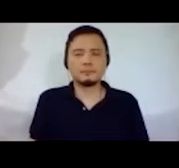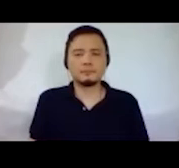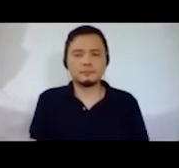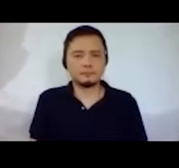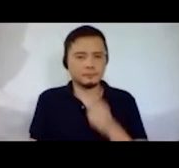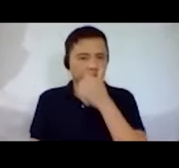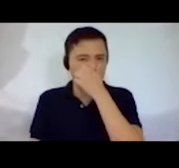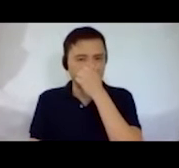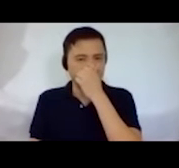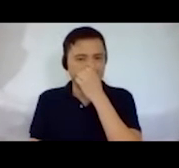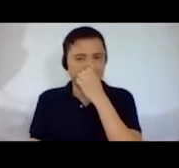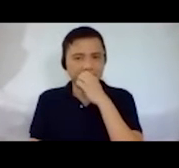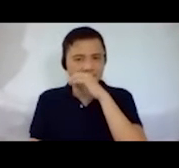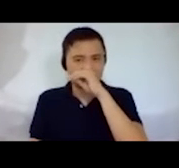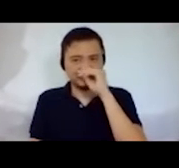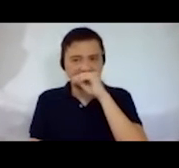Okay.